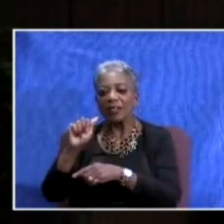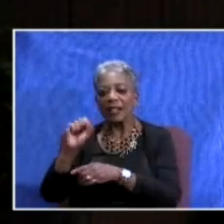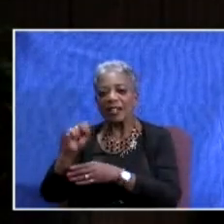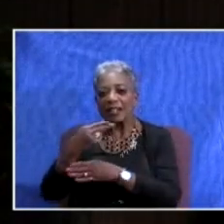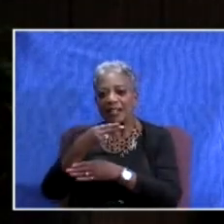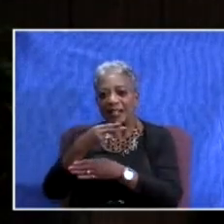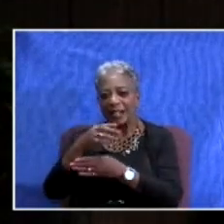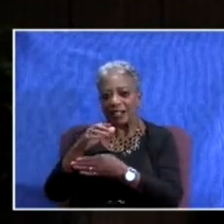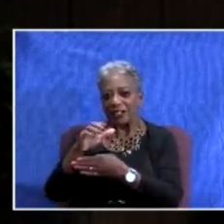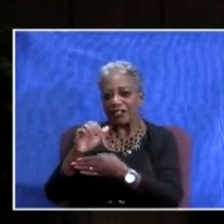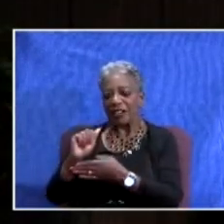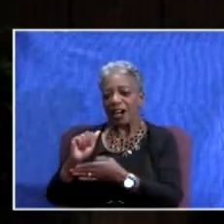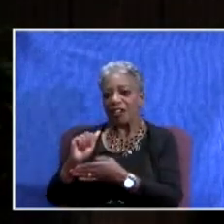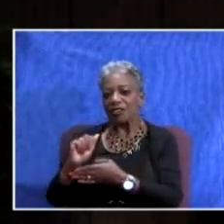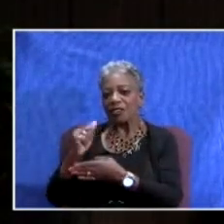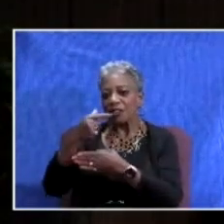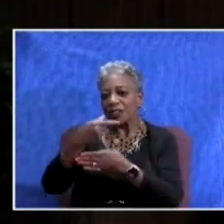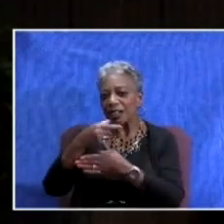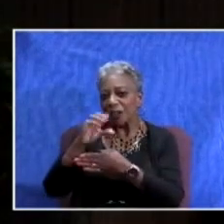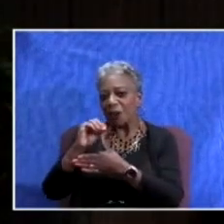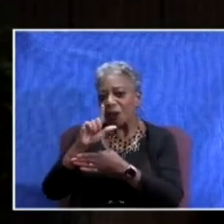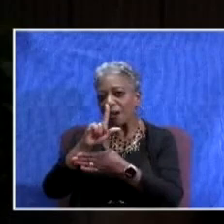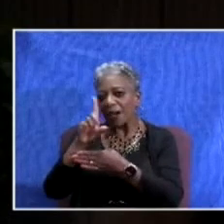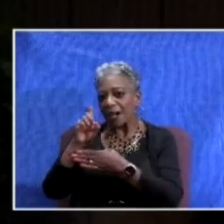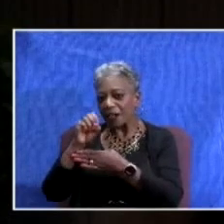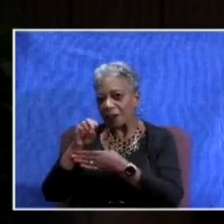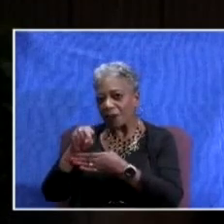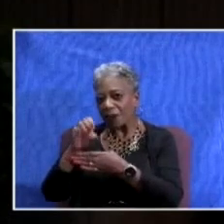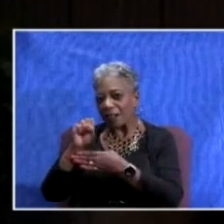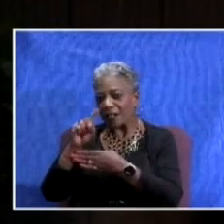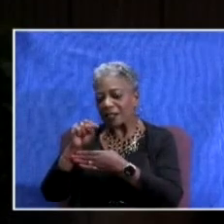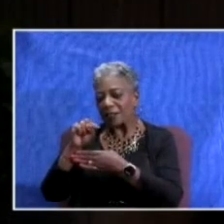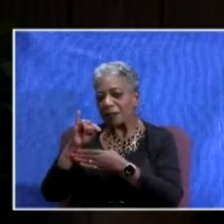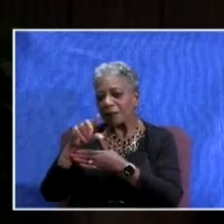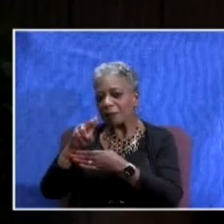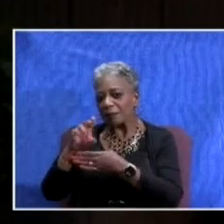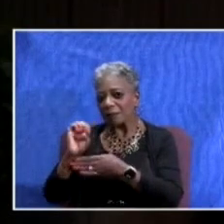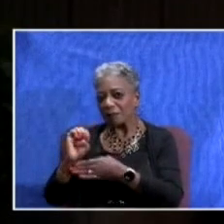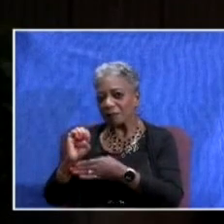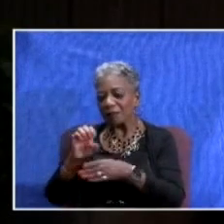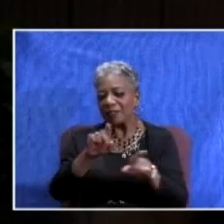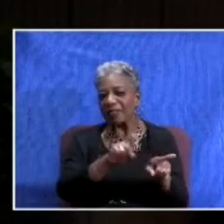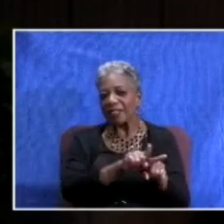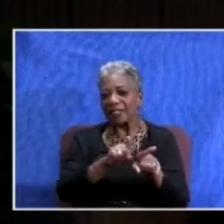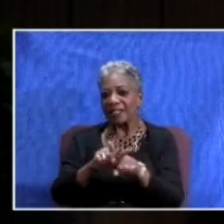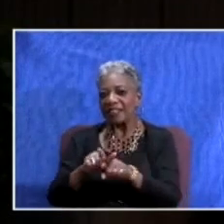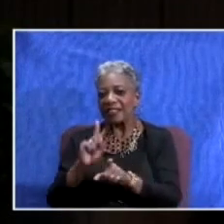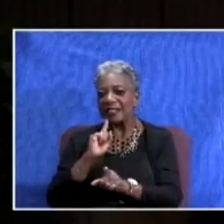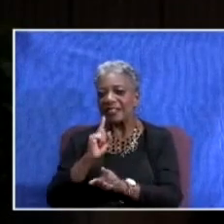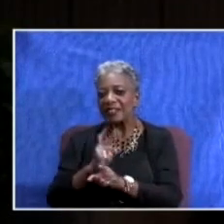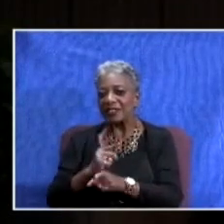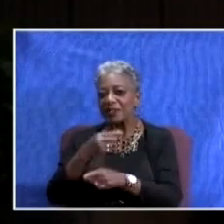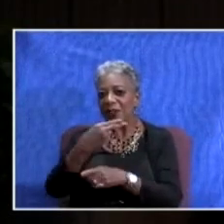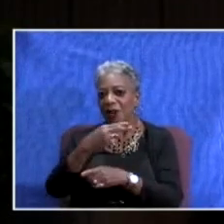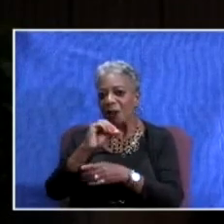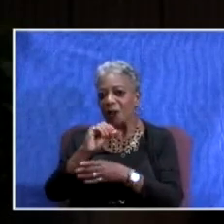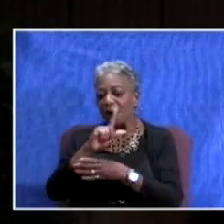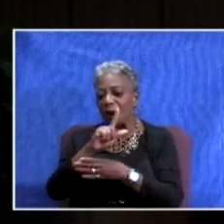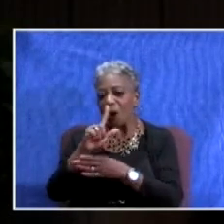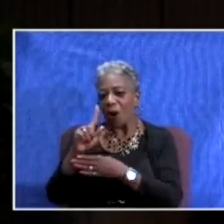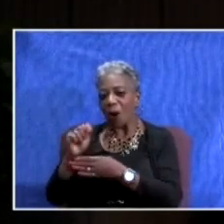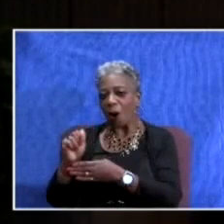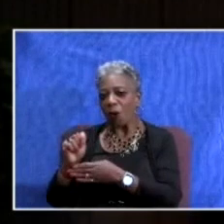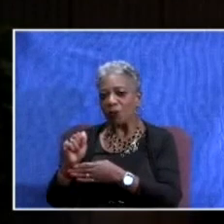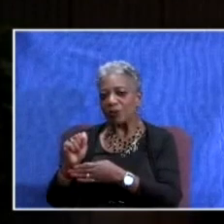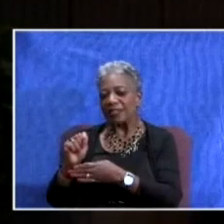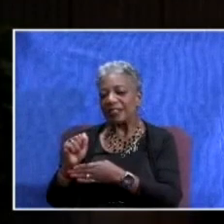Dansby Gobenside, happy birthday. Sister Hope Blackwell, who's a personification of her name.